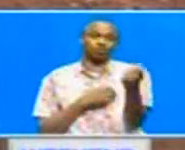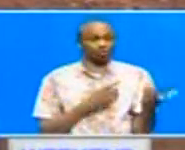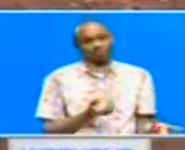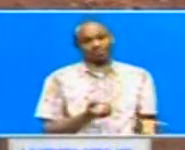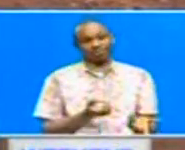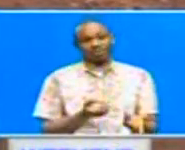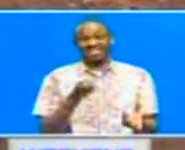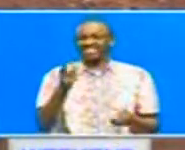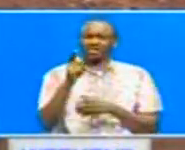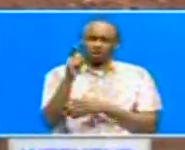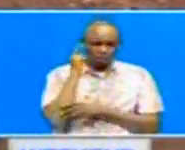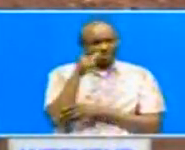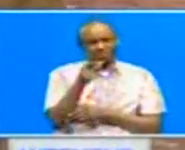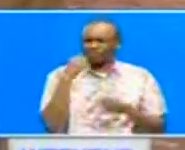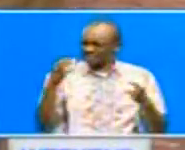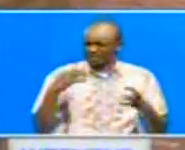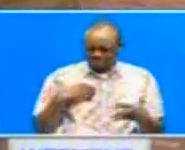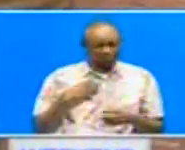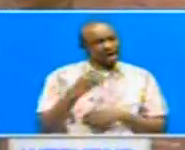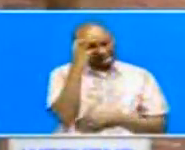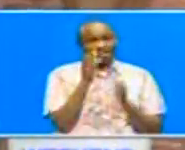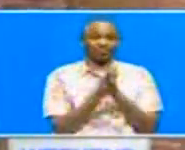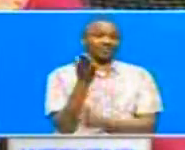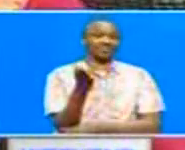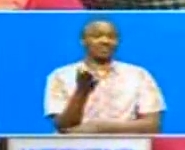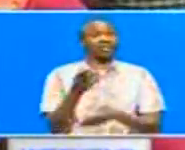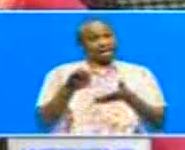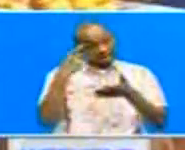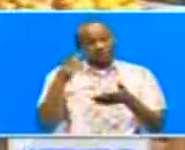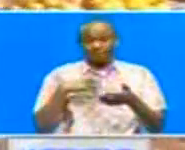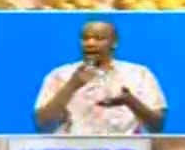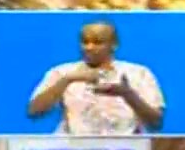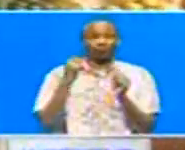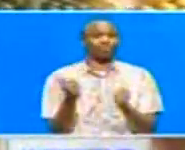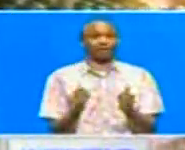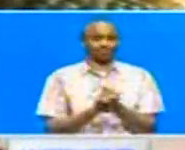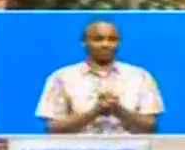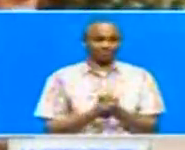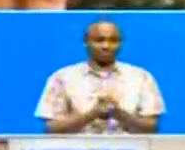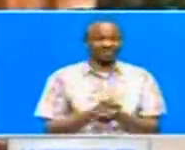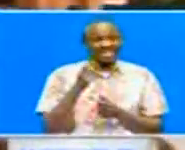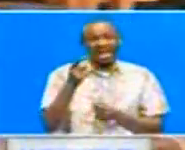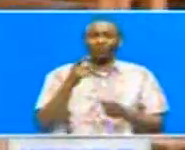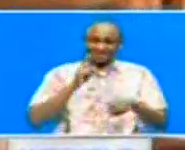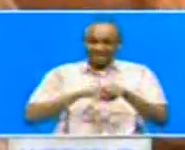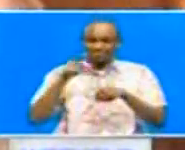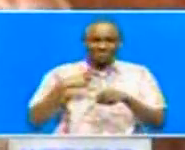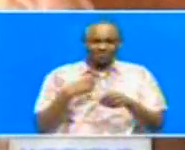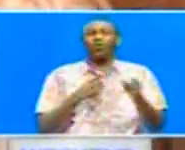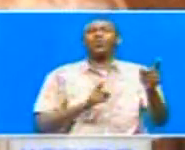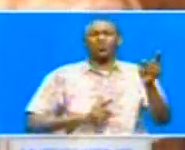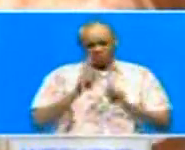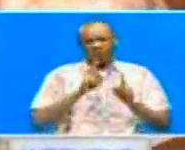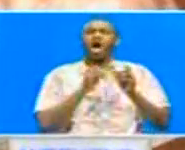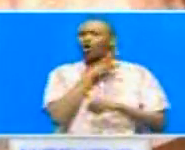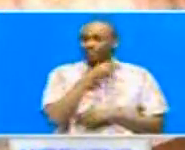The proposed rules have shaken the country long before they are approved by stakeholders. And as the raging debate continues, what remains to be